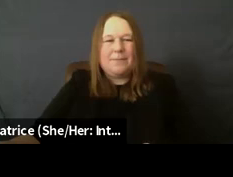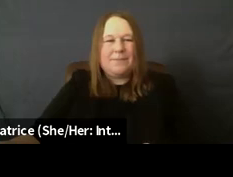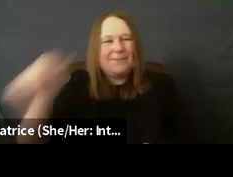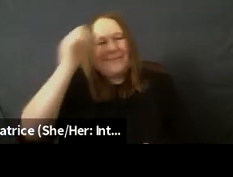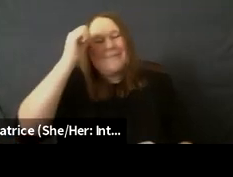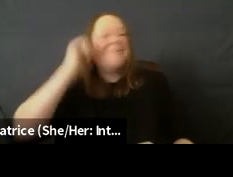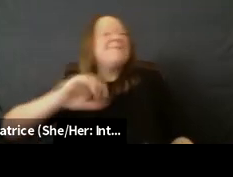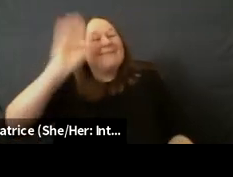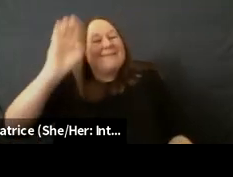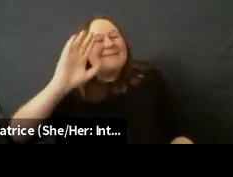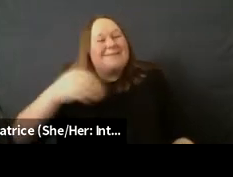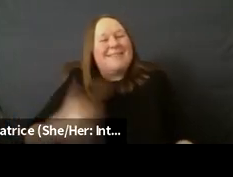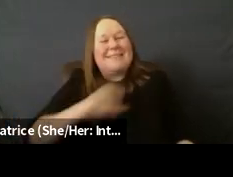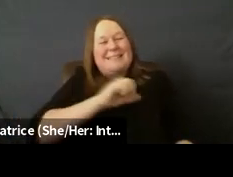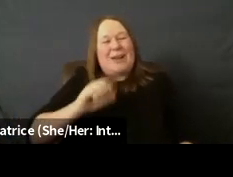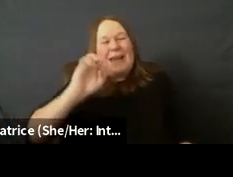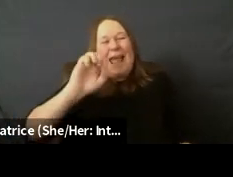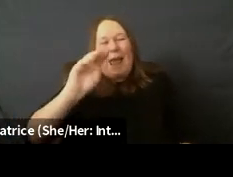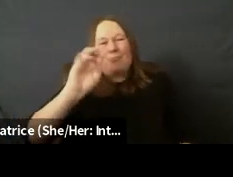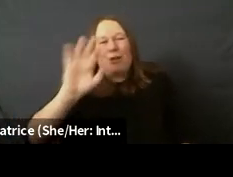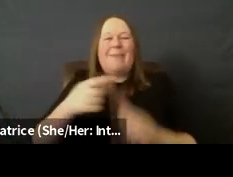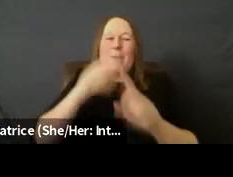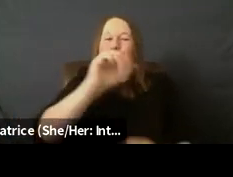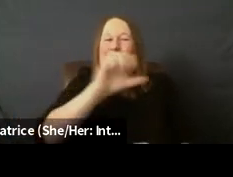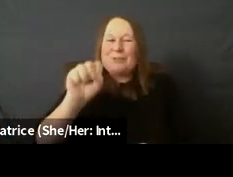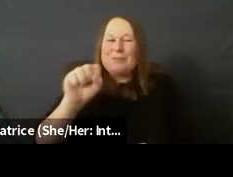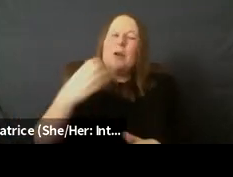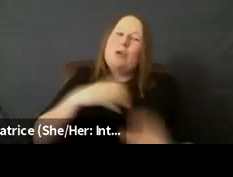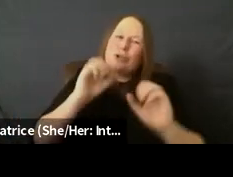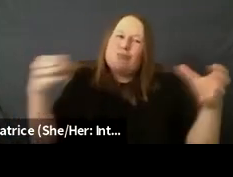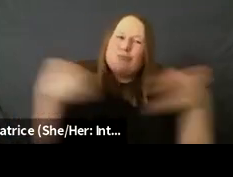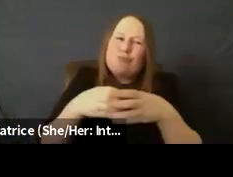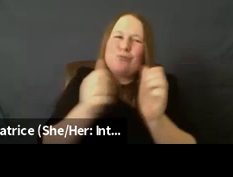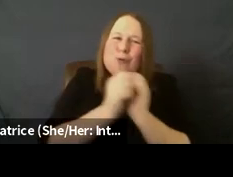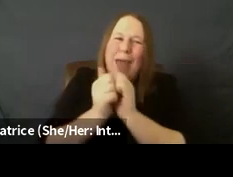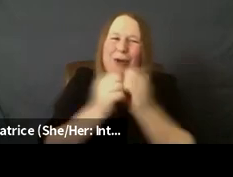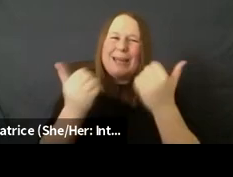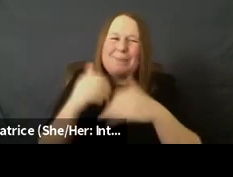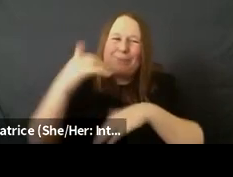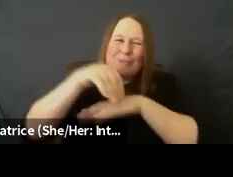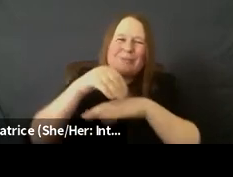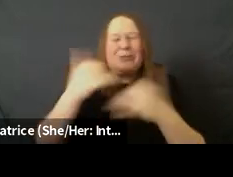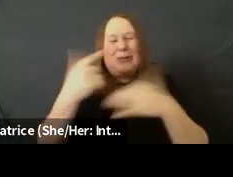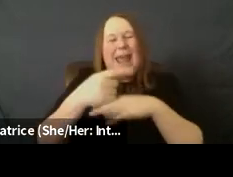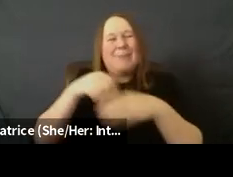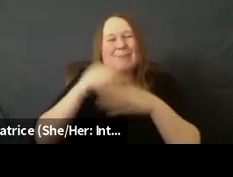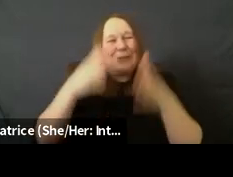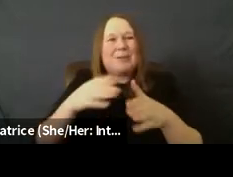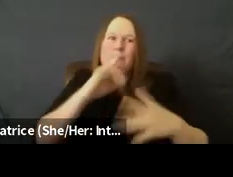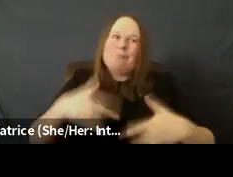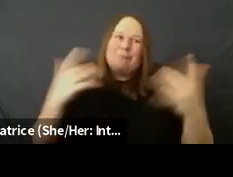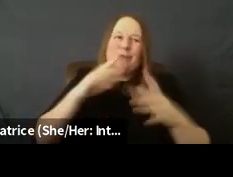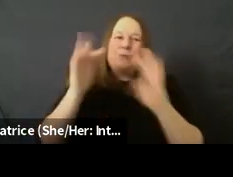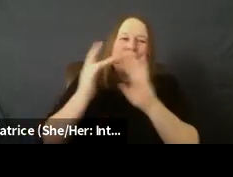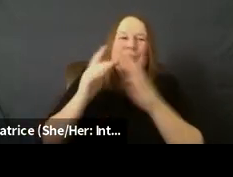Hi, I'm Senator Ed Markey from Massachusetts. And while I wish we could be together in person today, I'm delighted to virtually participate in